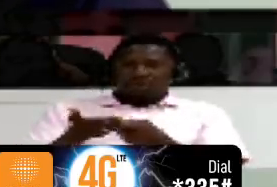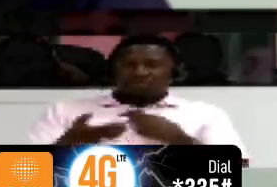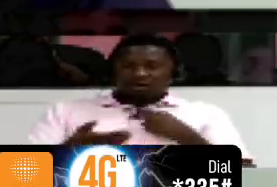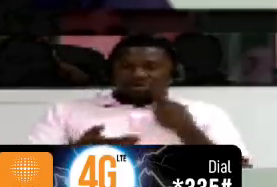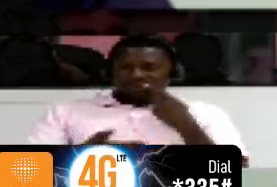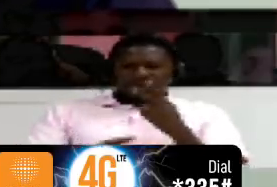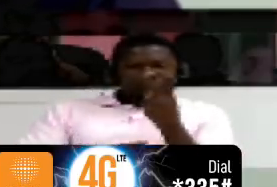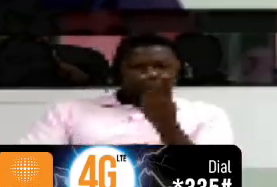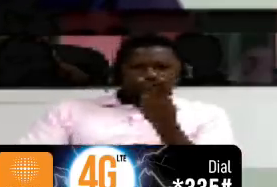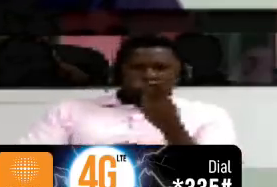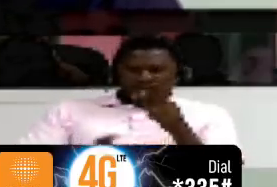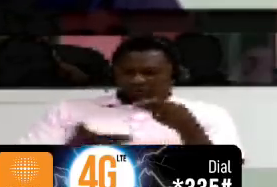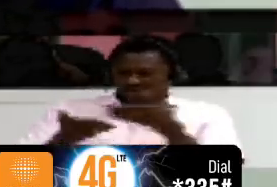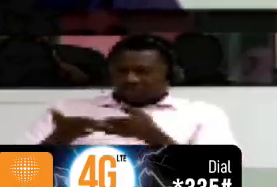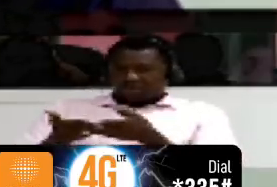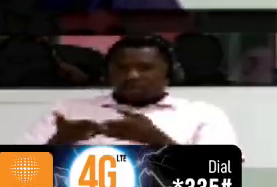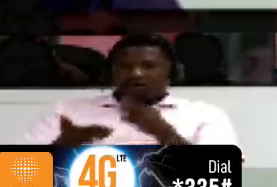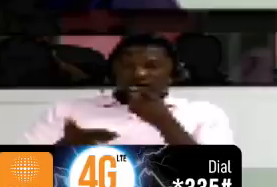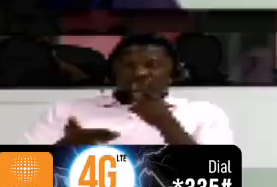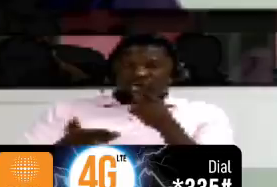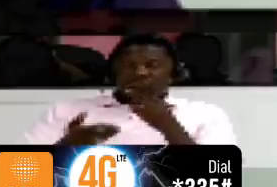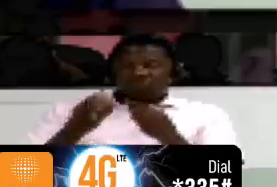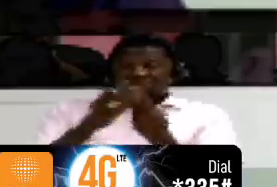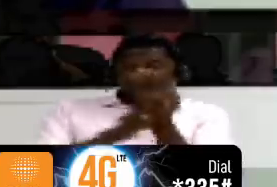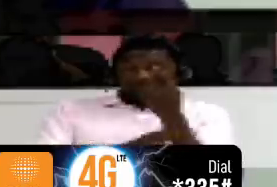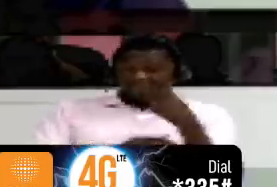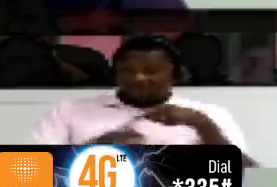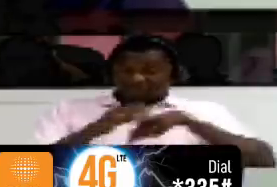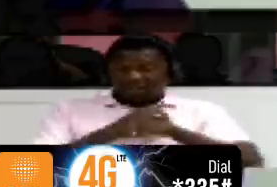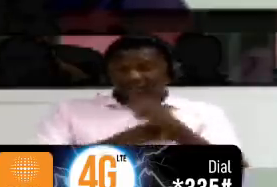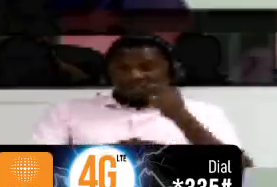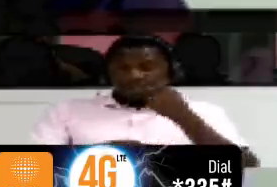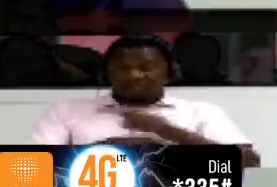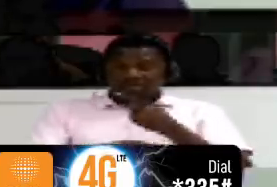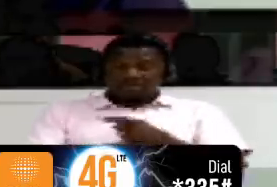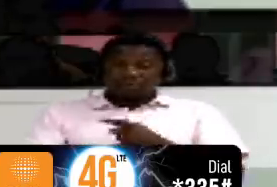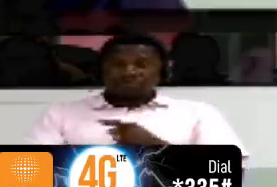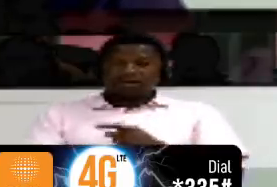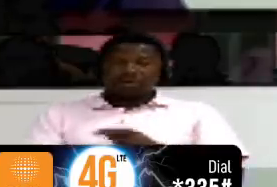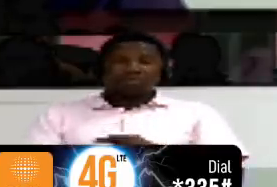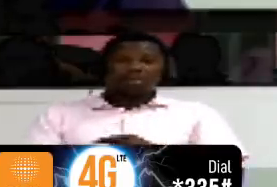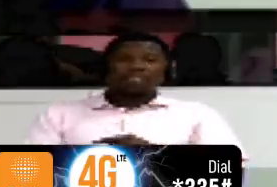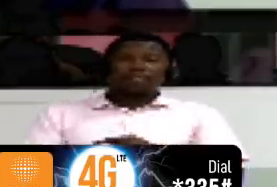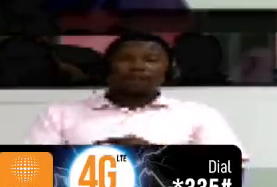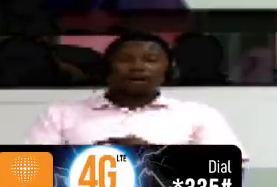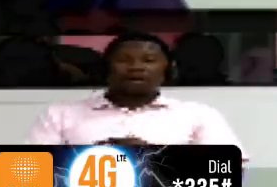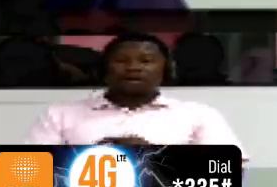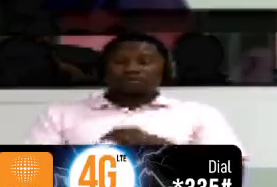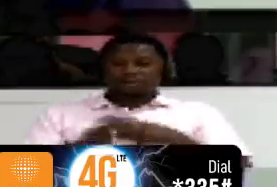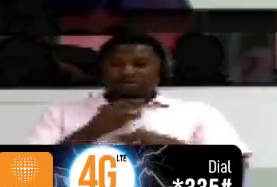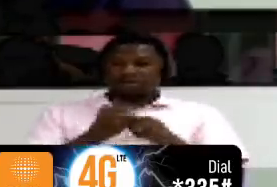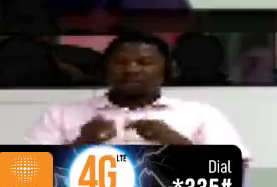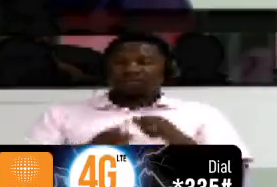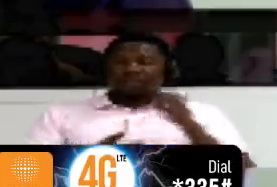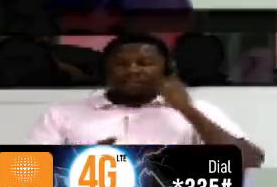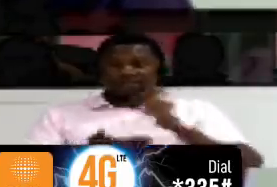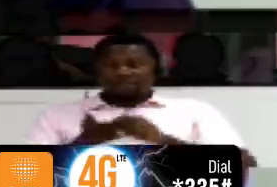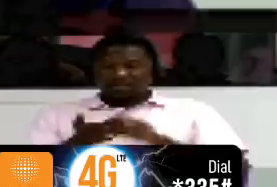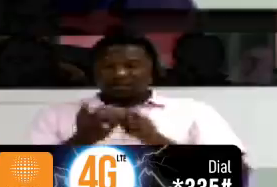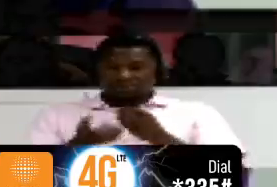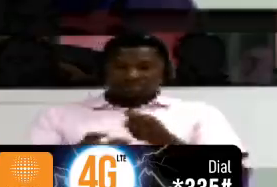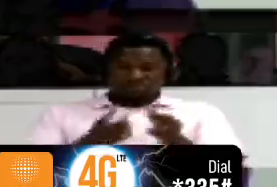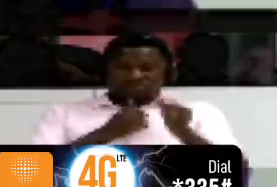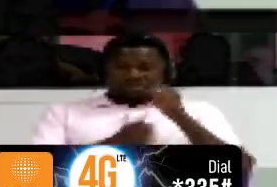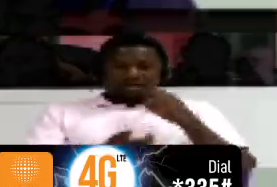two references to developments in the Gambia. And of course, he just turned to me and said,